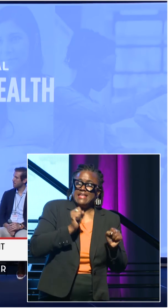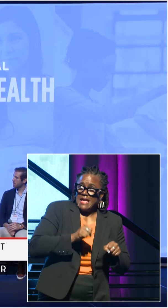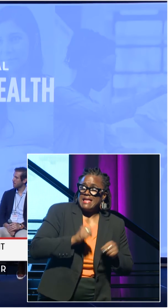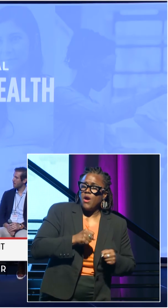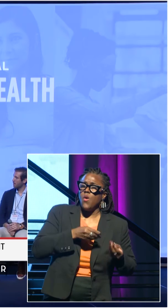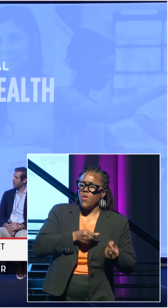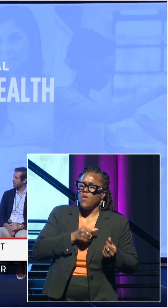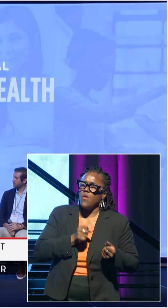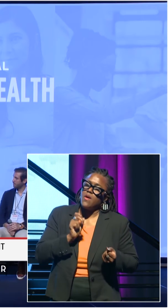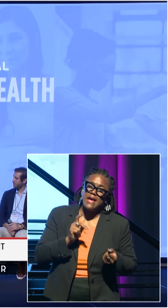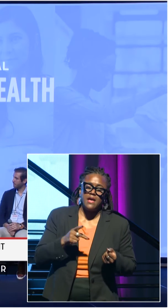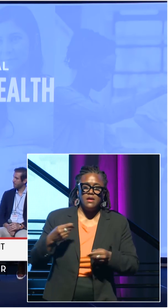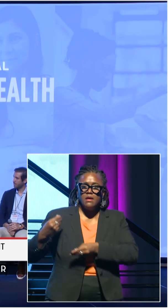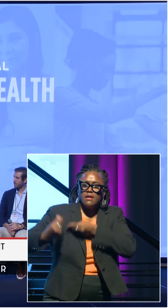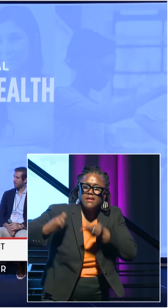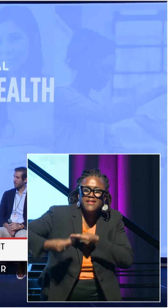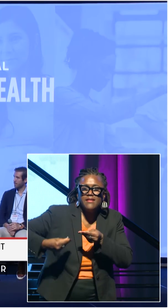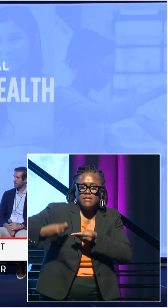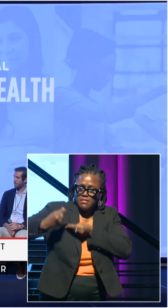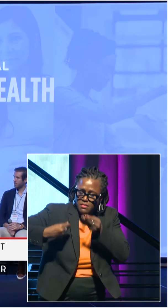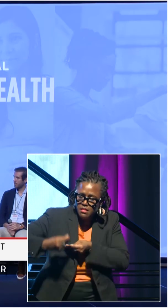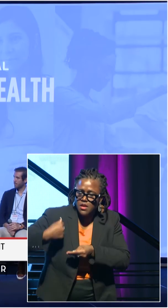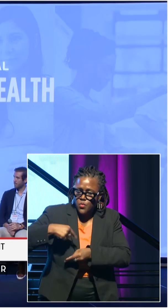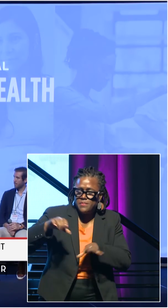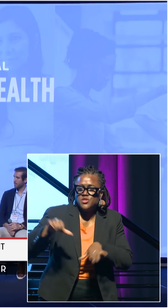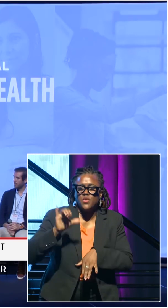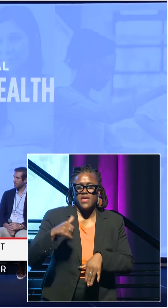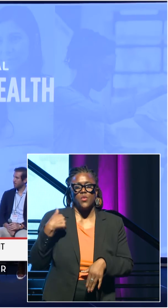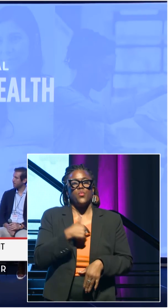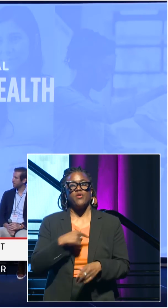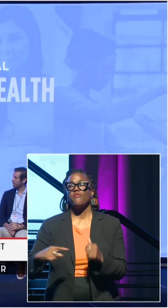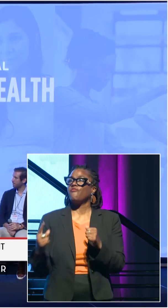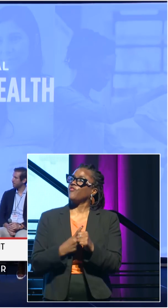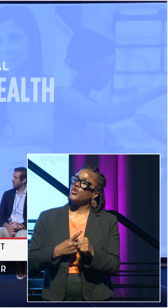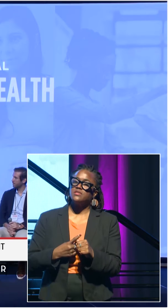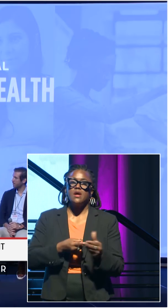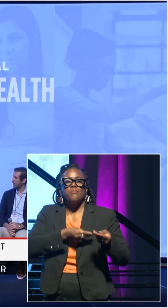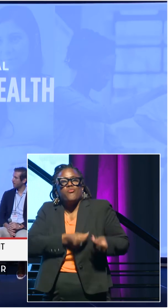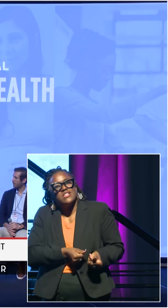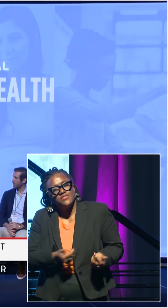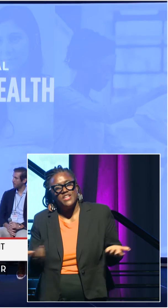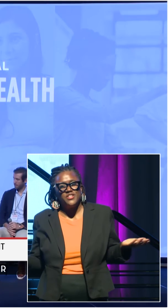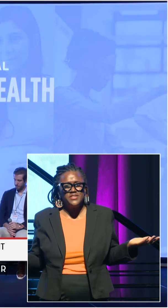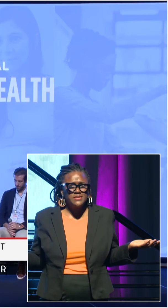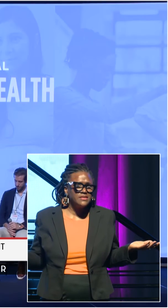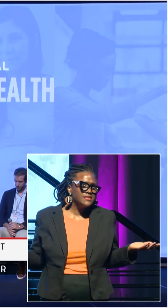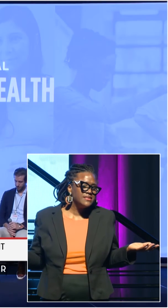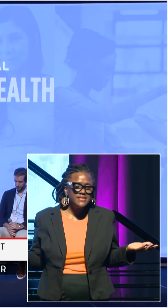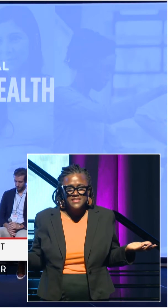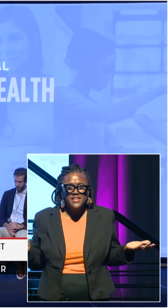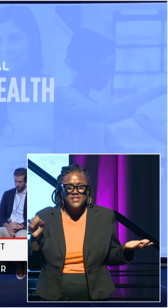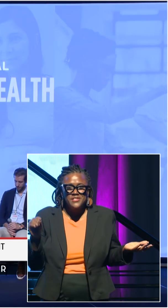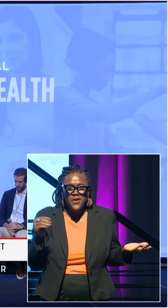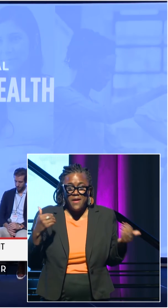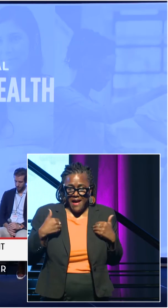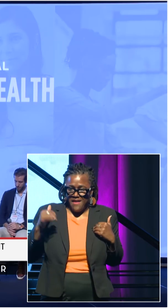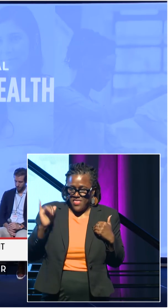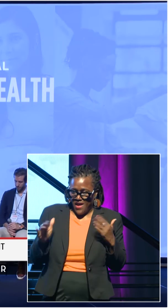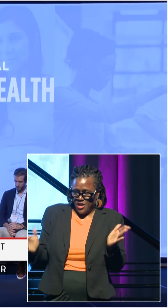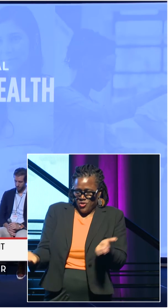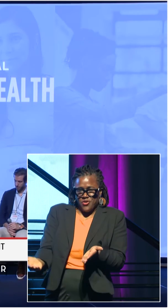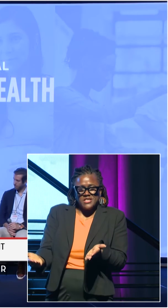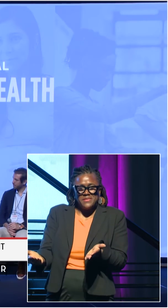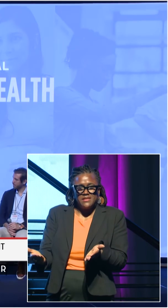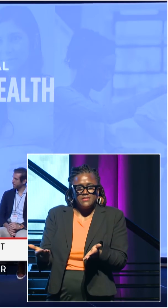been doing this for generations after generations. We're the original breastfeeders, right? And so just having that